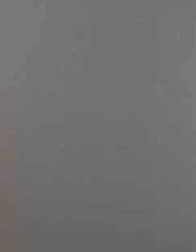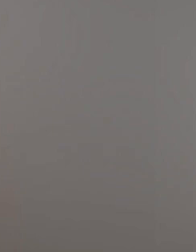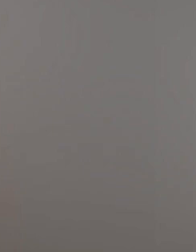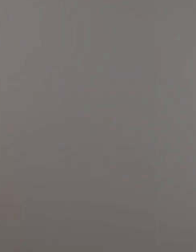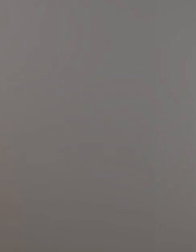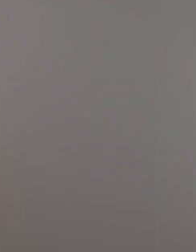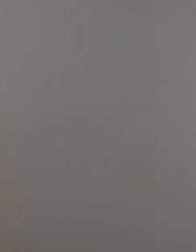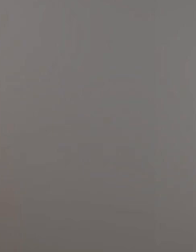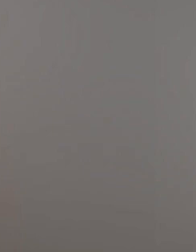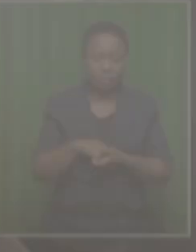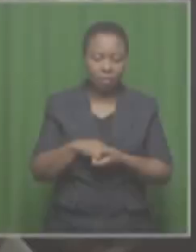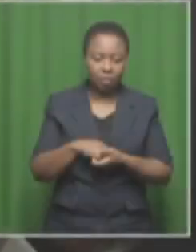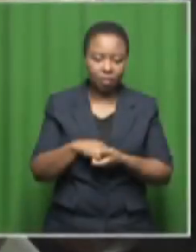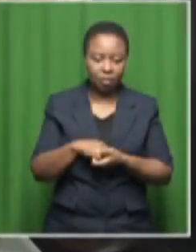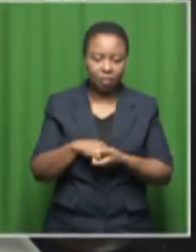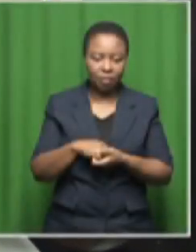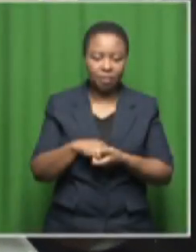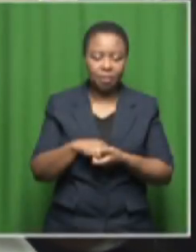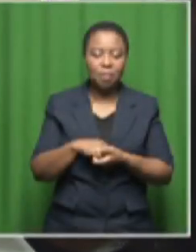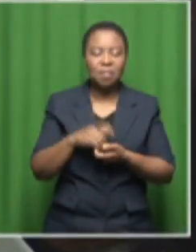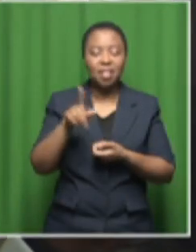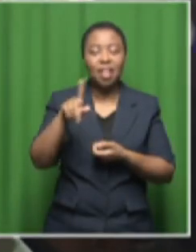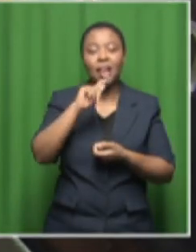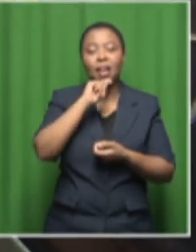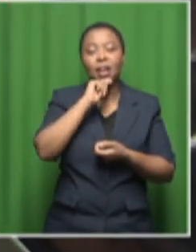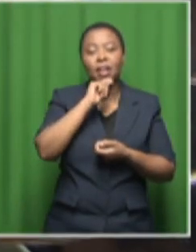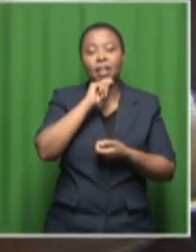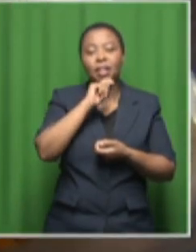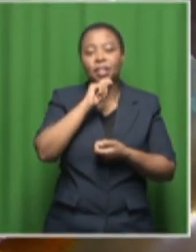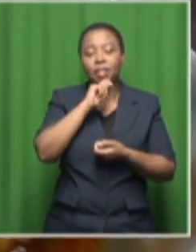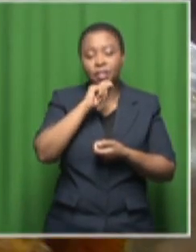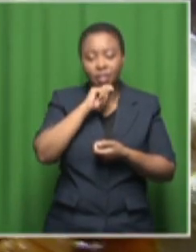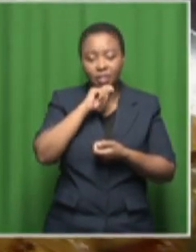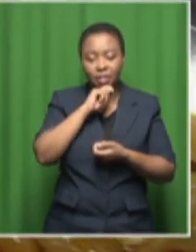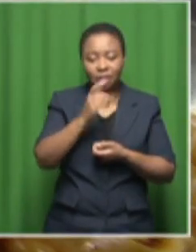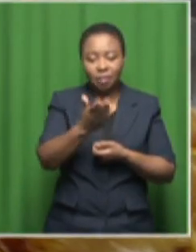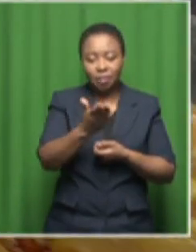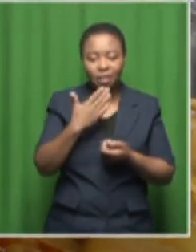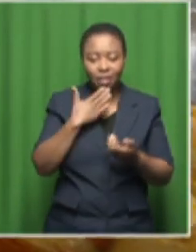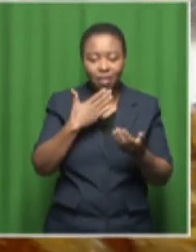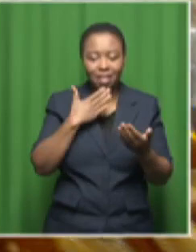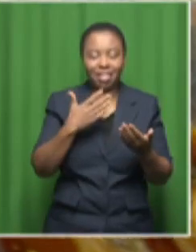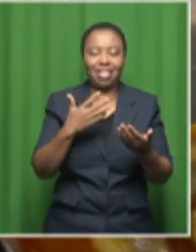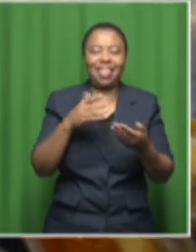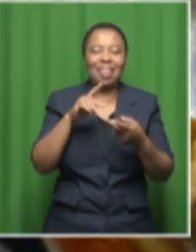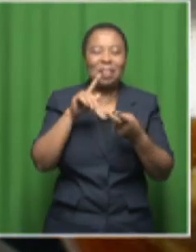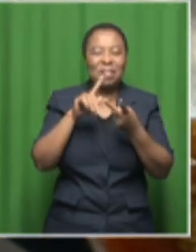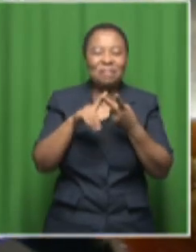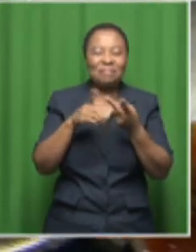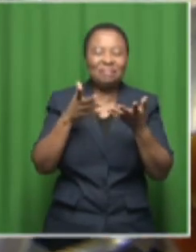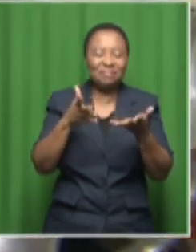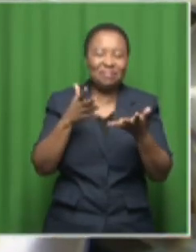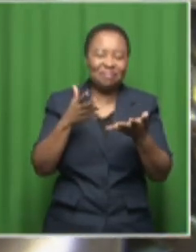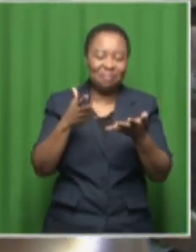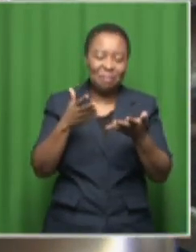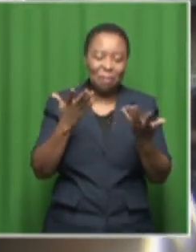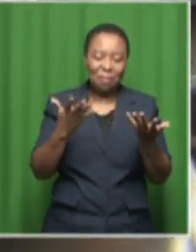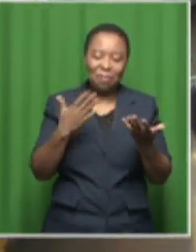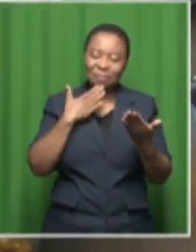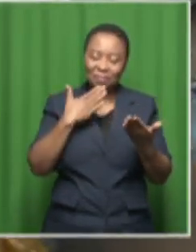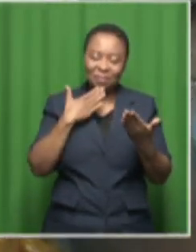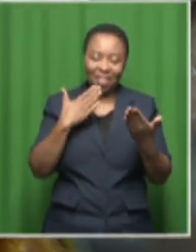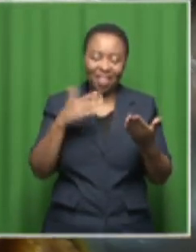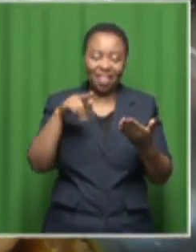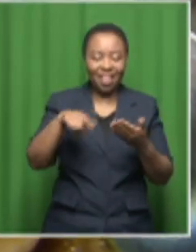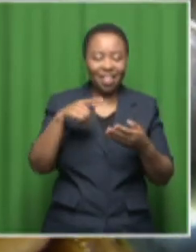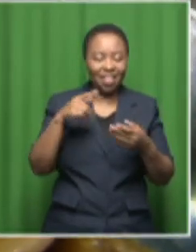Petunia, good morning and a warm welcome. Morning, Zipiwe. Thank you very much, Morning Live, and good morning, viewers at home. Well, good to have you on the